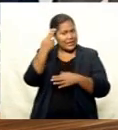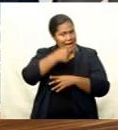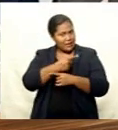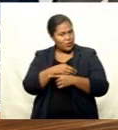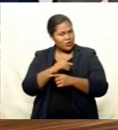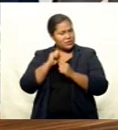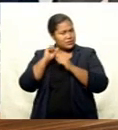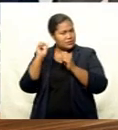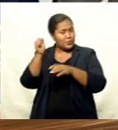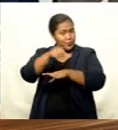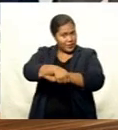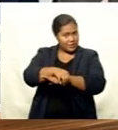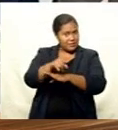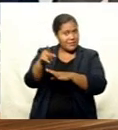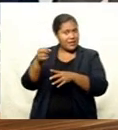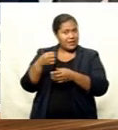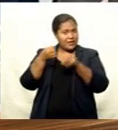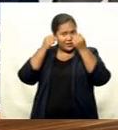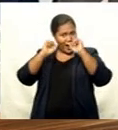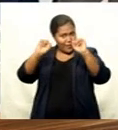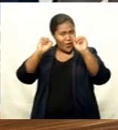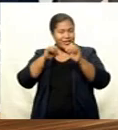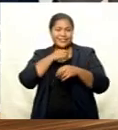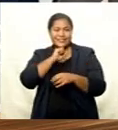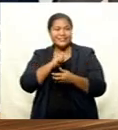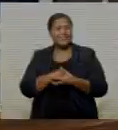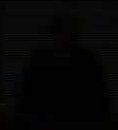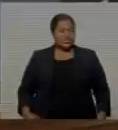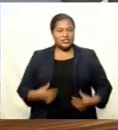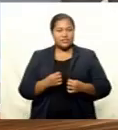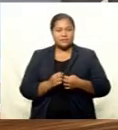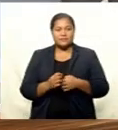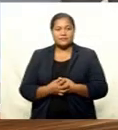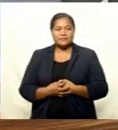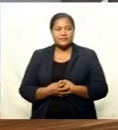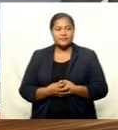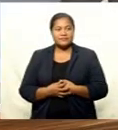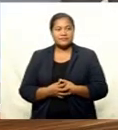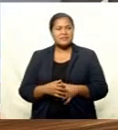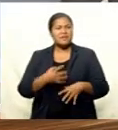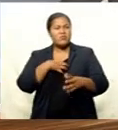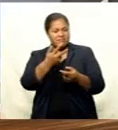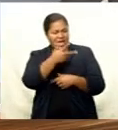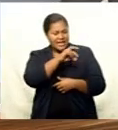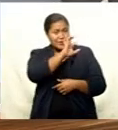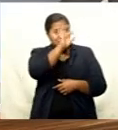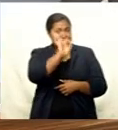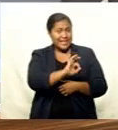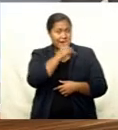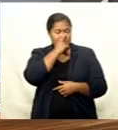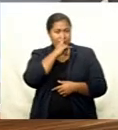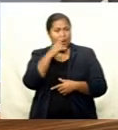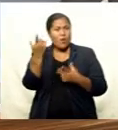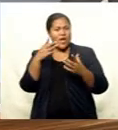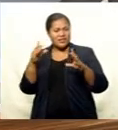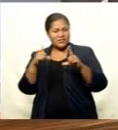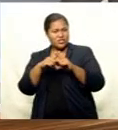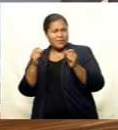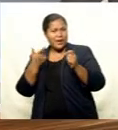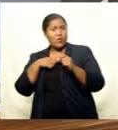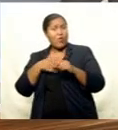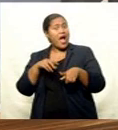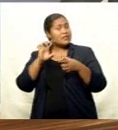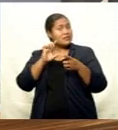Cowboys 32-20 in their NRL Round 11 match last night. More than 80% of people in Japan want the Tokyo Olympics